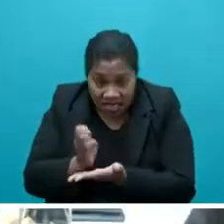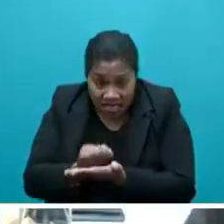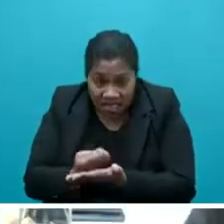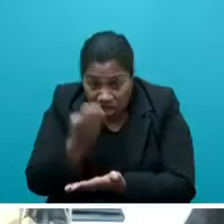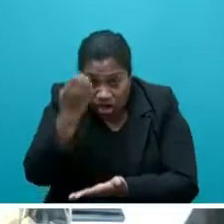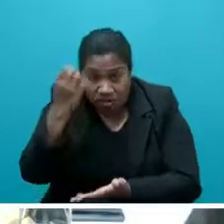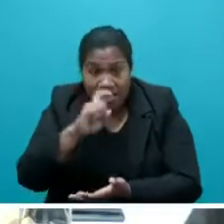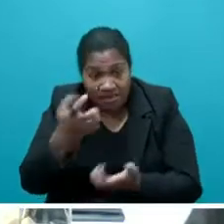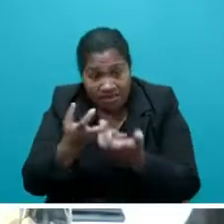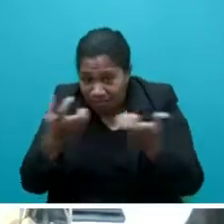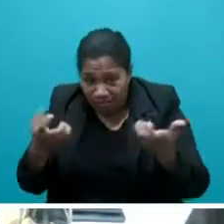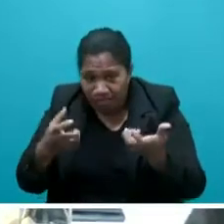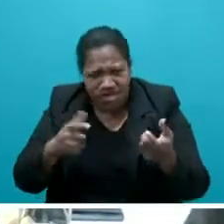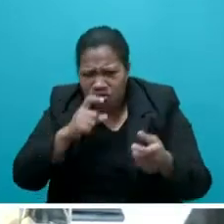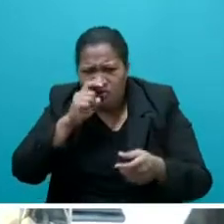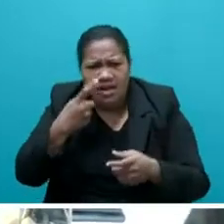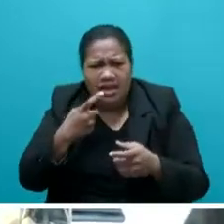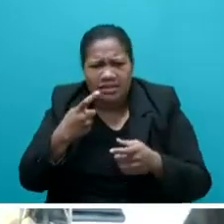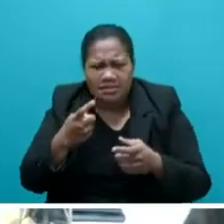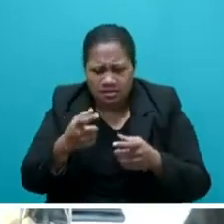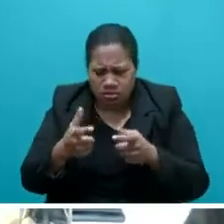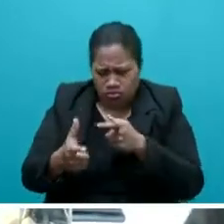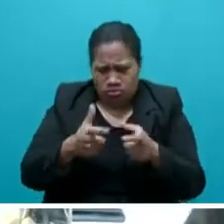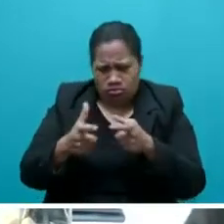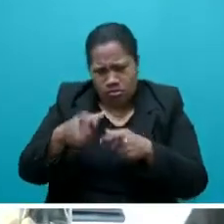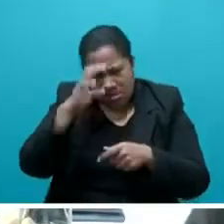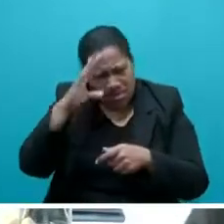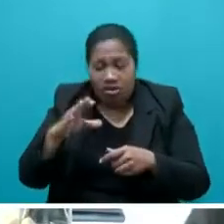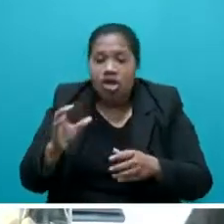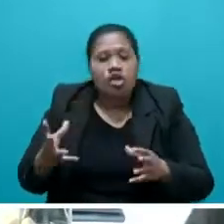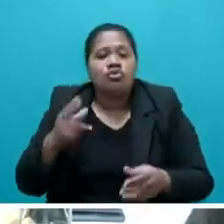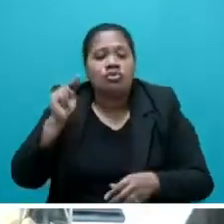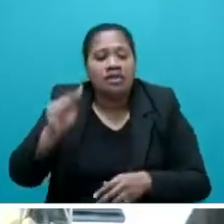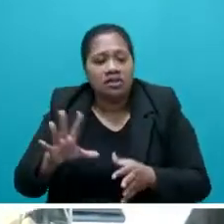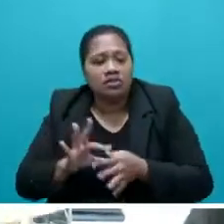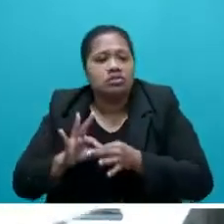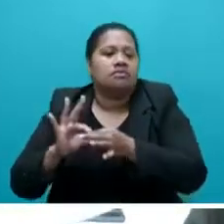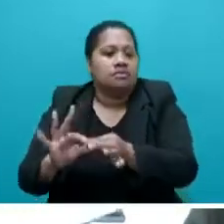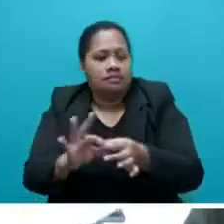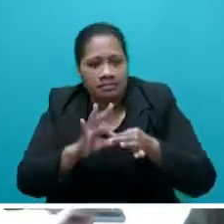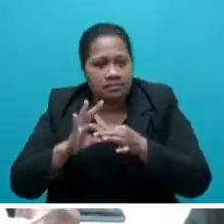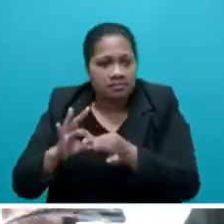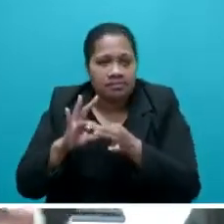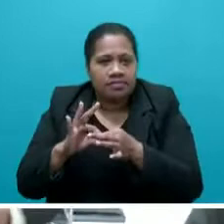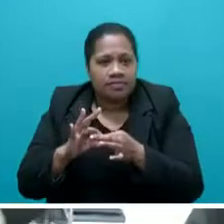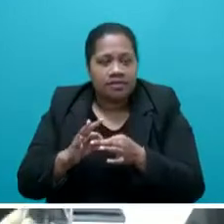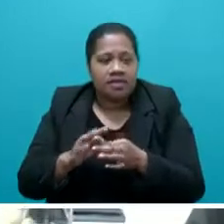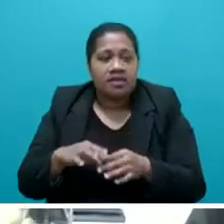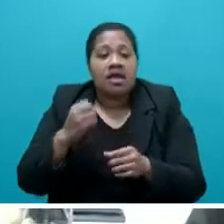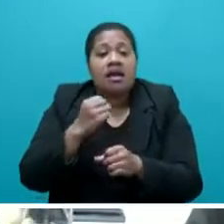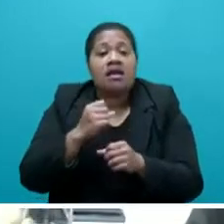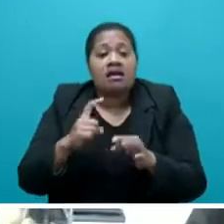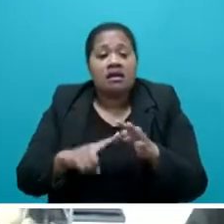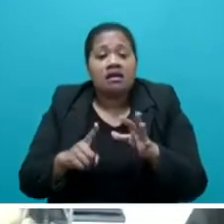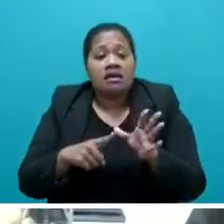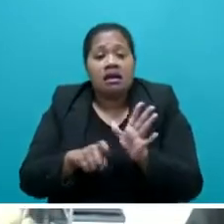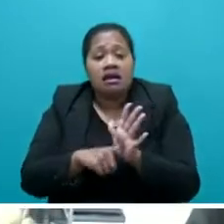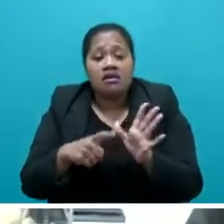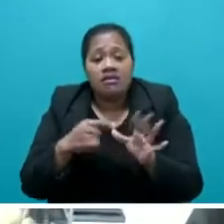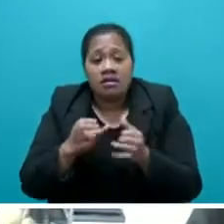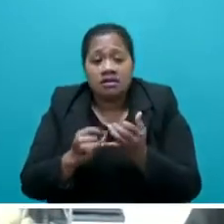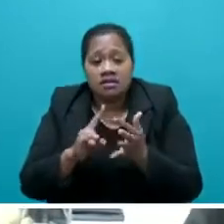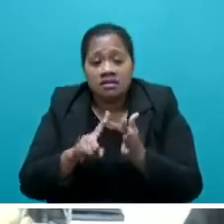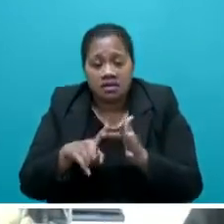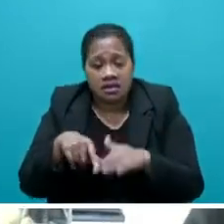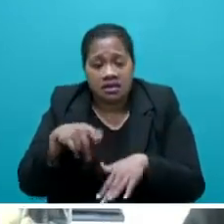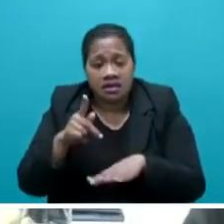opposition, after 87, tried his M-call, I think it was called, through FDB. The Garcia government tried the blueprint. We know what the realities were after